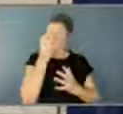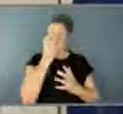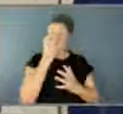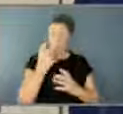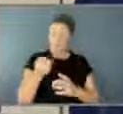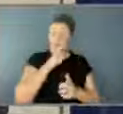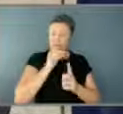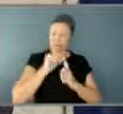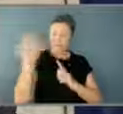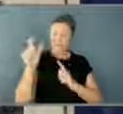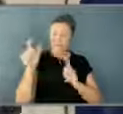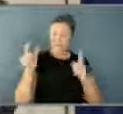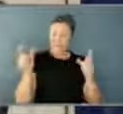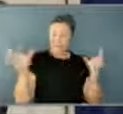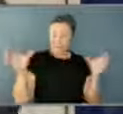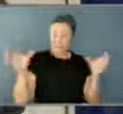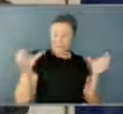have to be